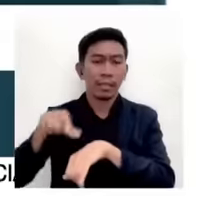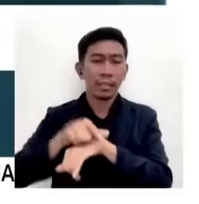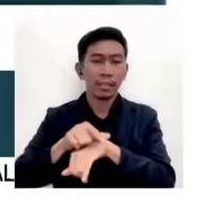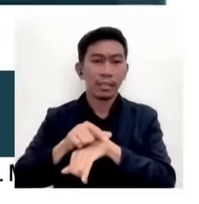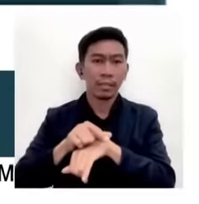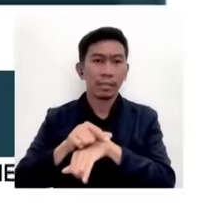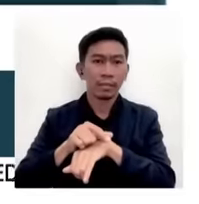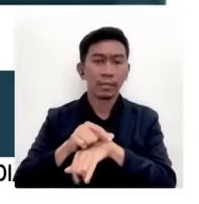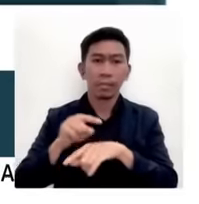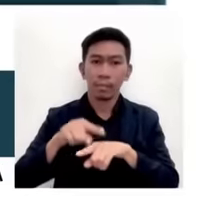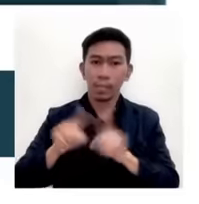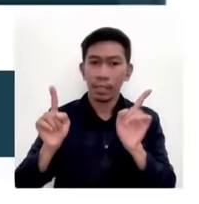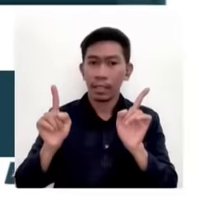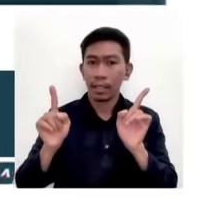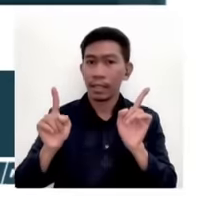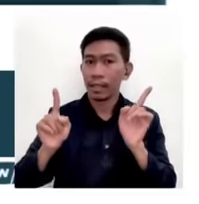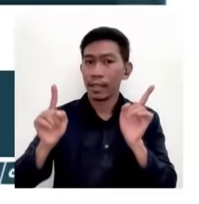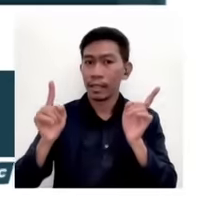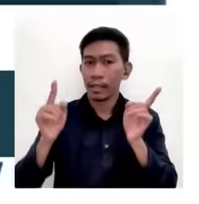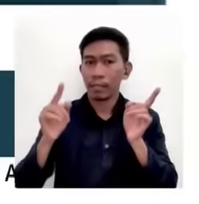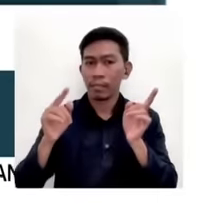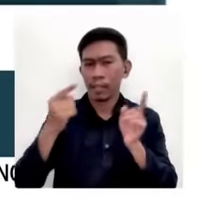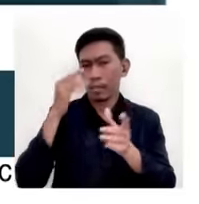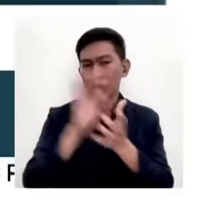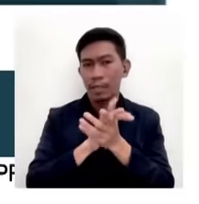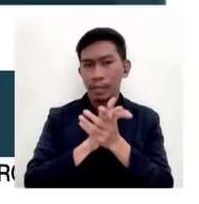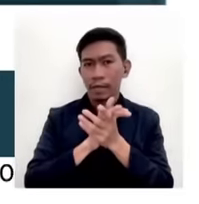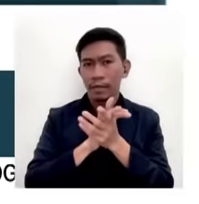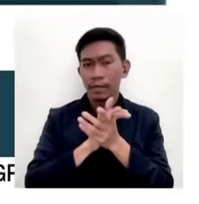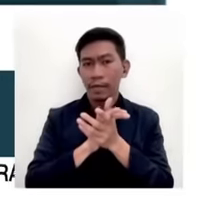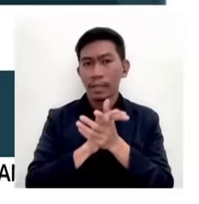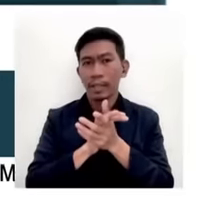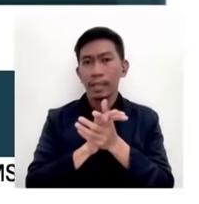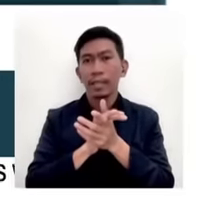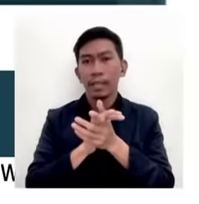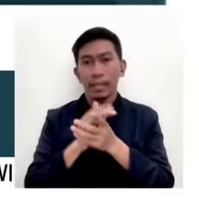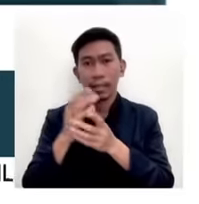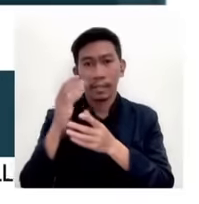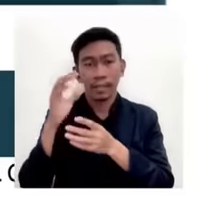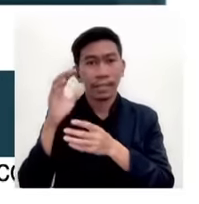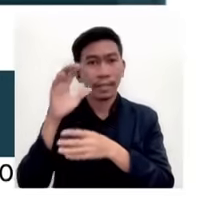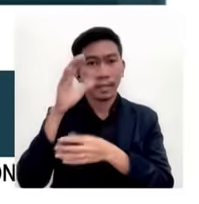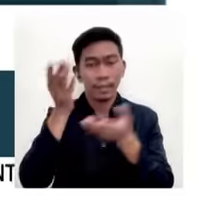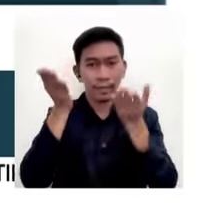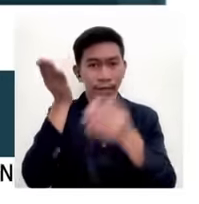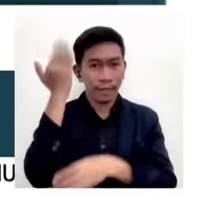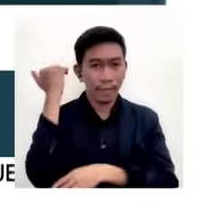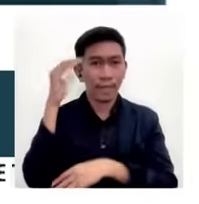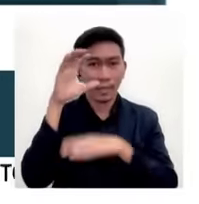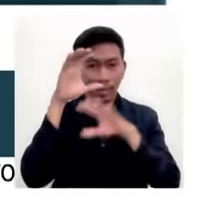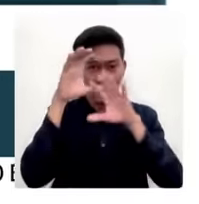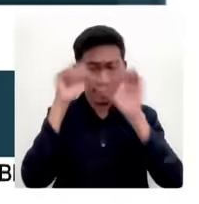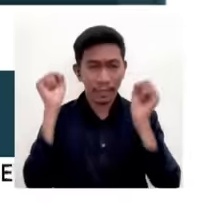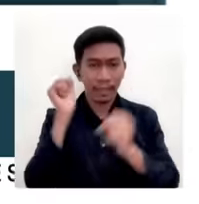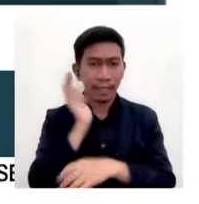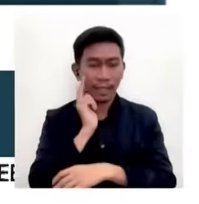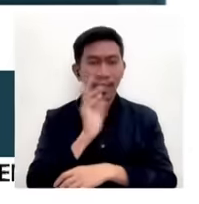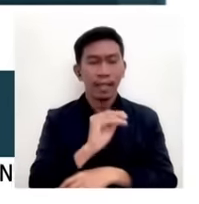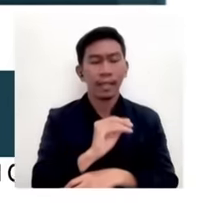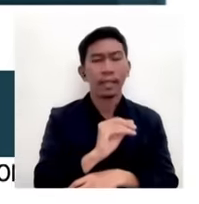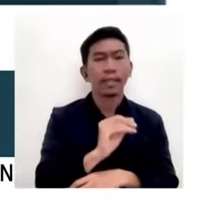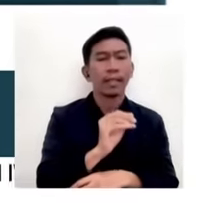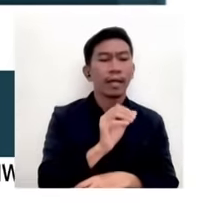we believe that the former president and Speaker Alvarez have at some point in